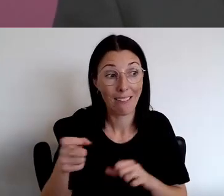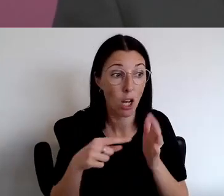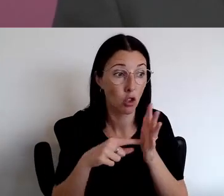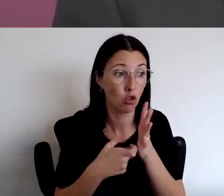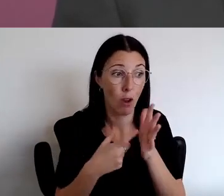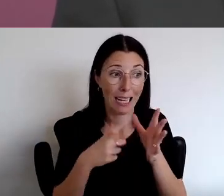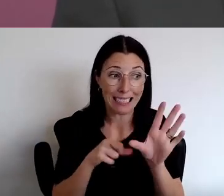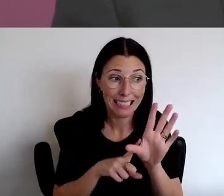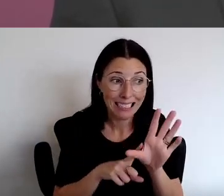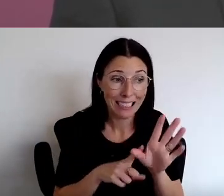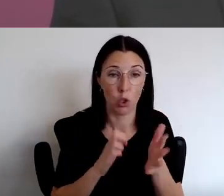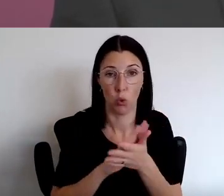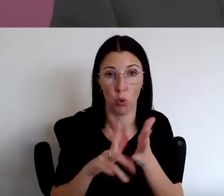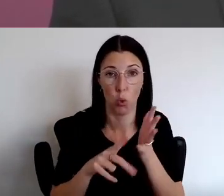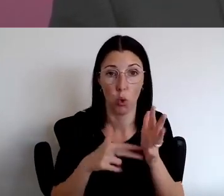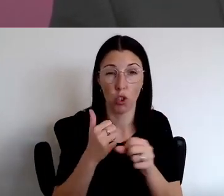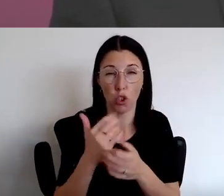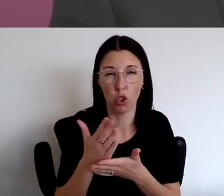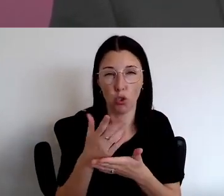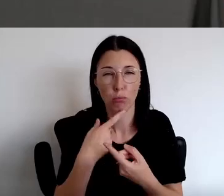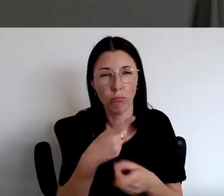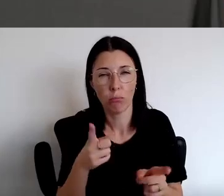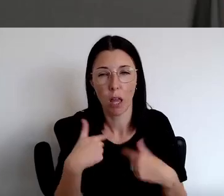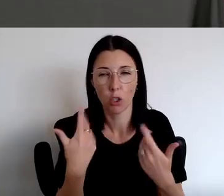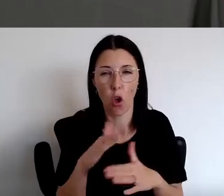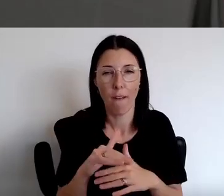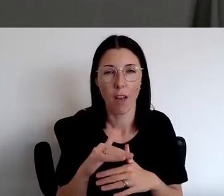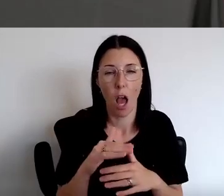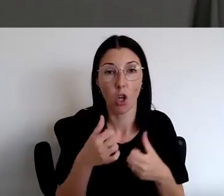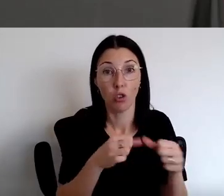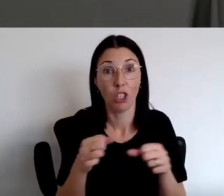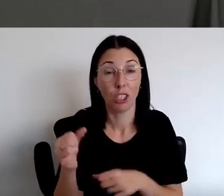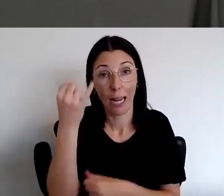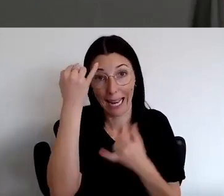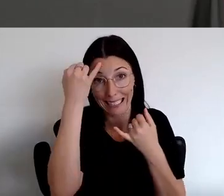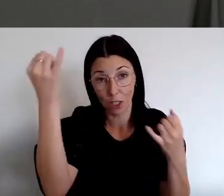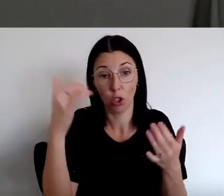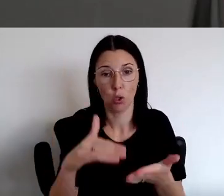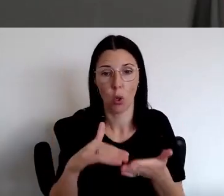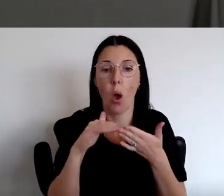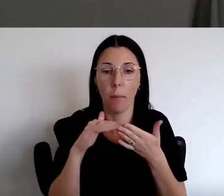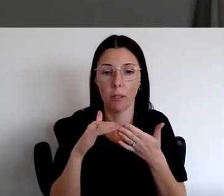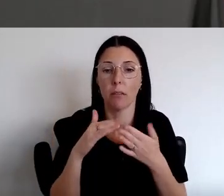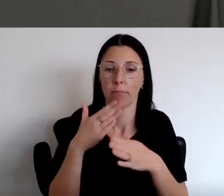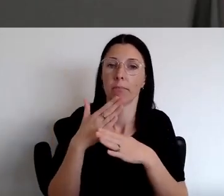share with us the use of strategic intelligence to inform the Department of Health's corruption prevention initiatives.